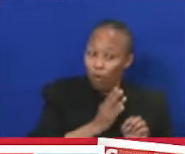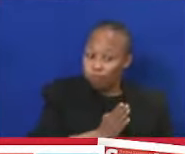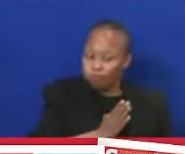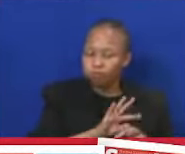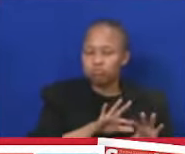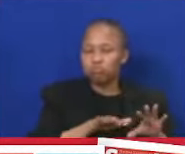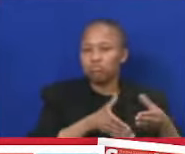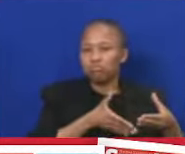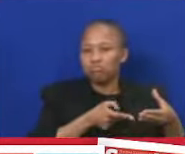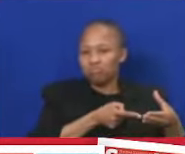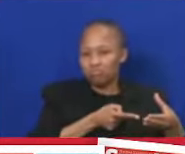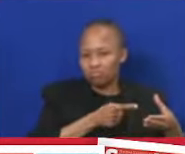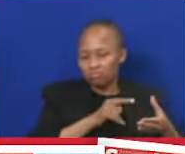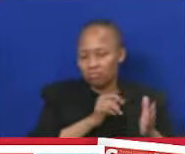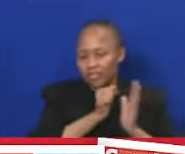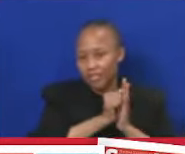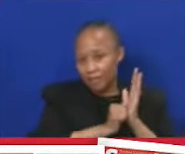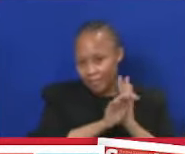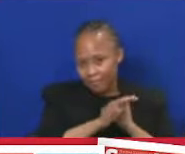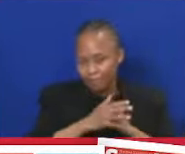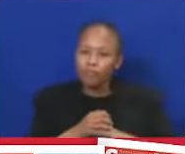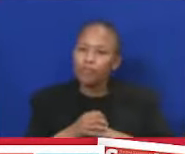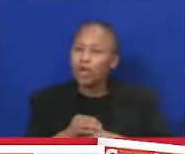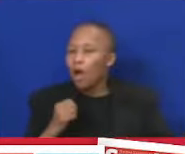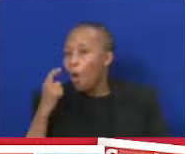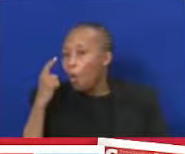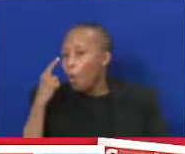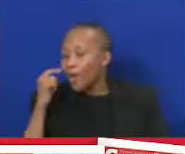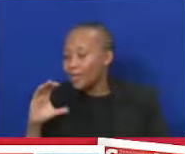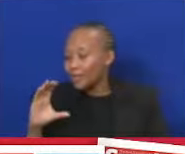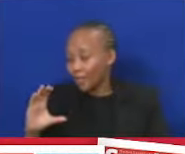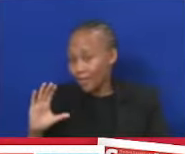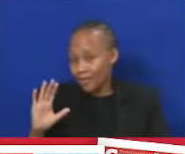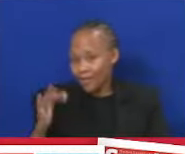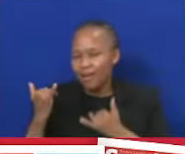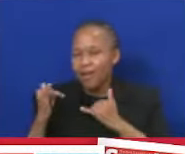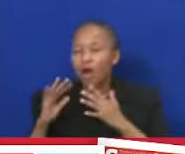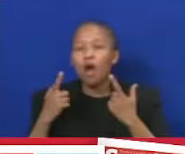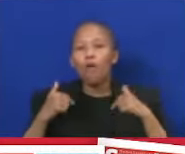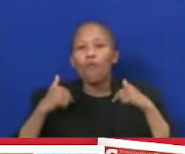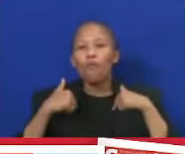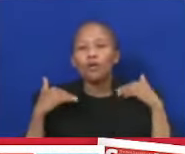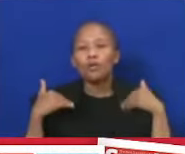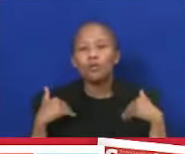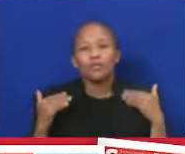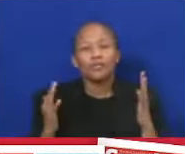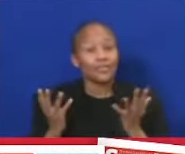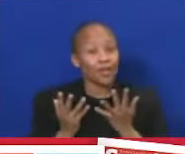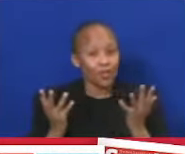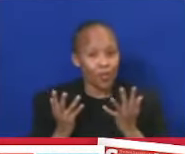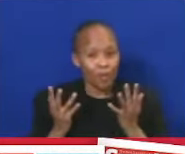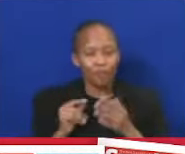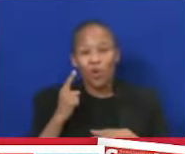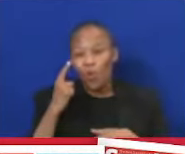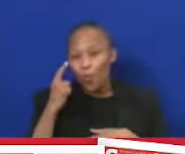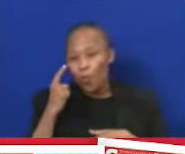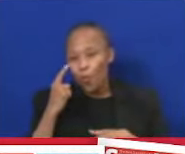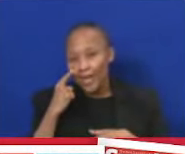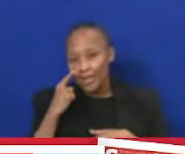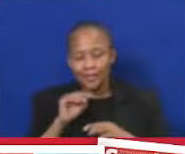Witness C, could we begin at the beginning of your witness statement? Please turn